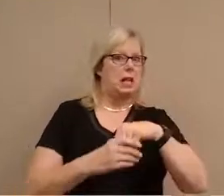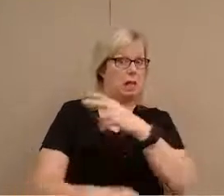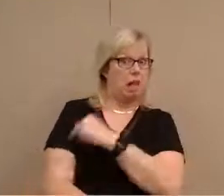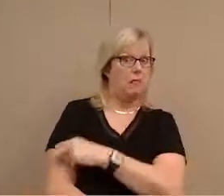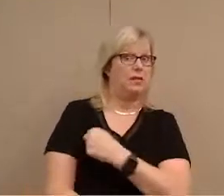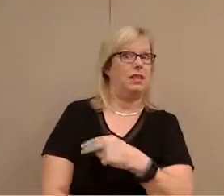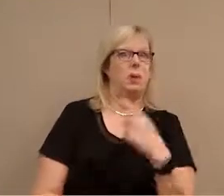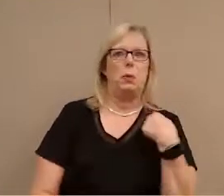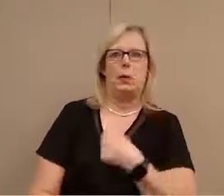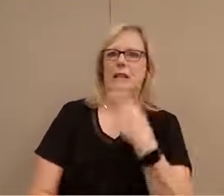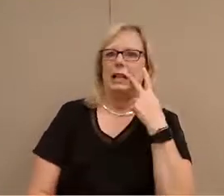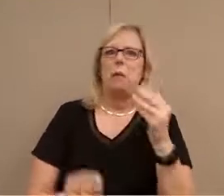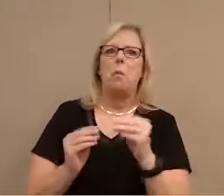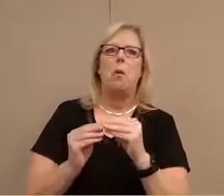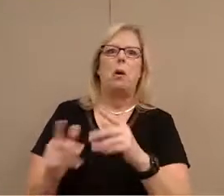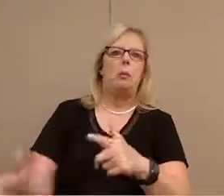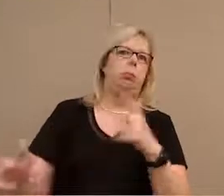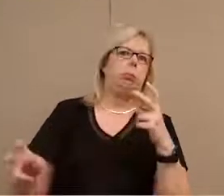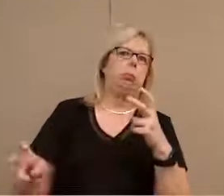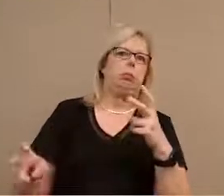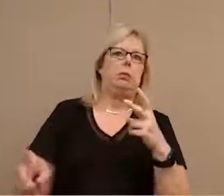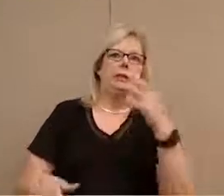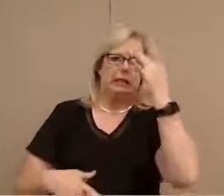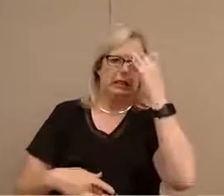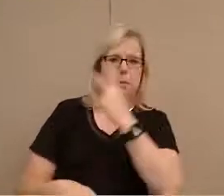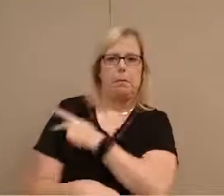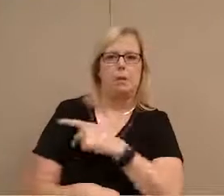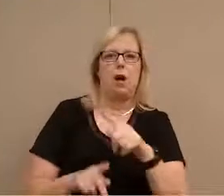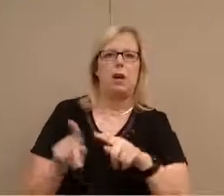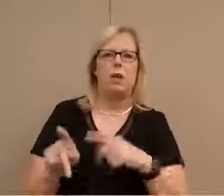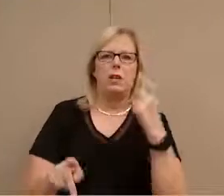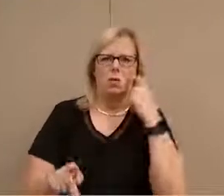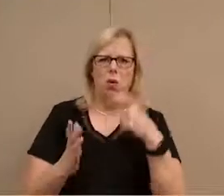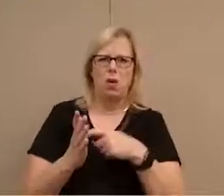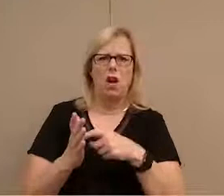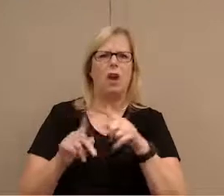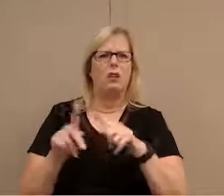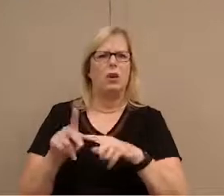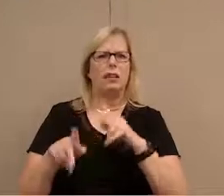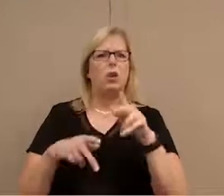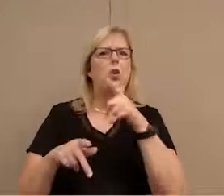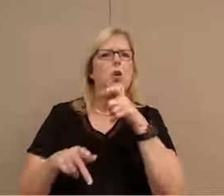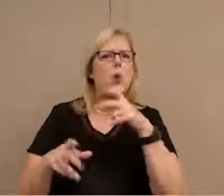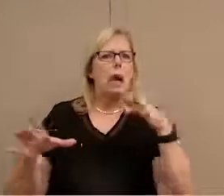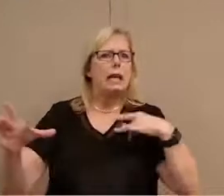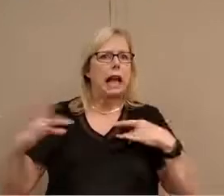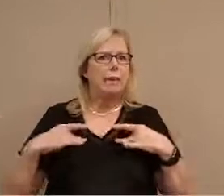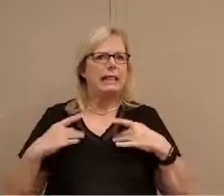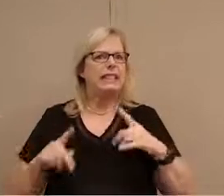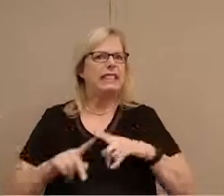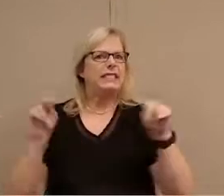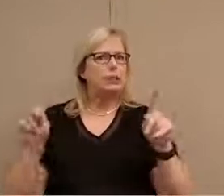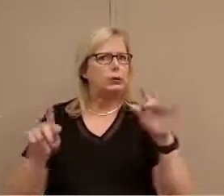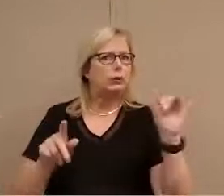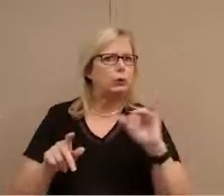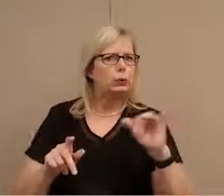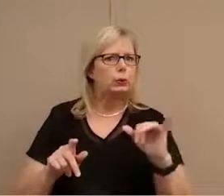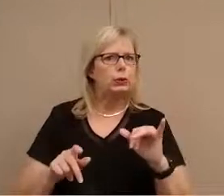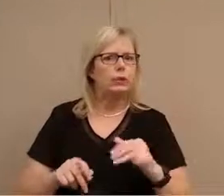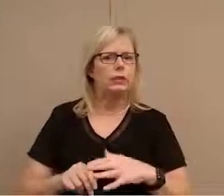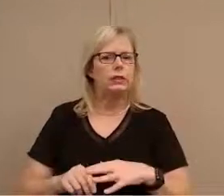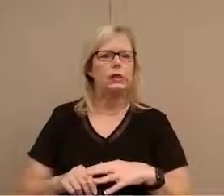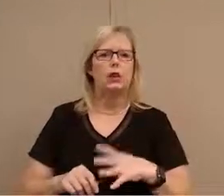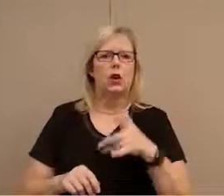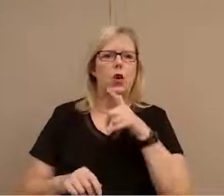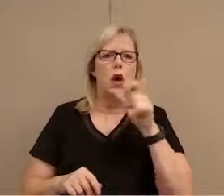is we're seeing much sicker patients. And we're also seeing the demographic is changing, who's getting this infection or who's being